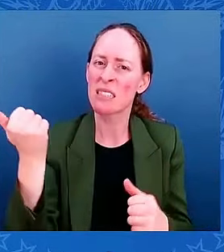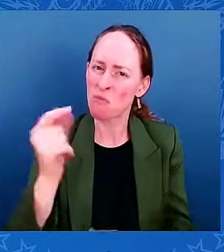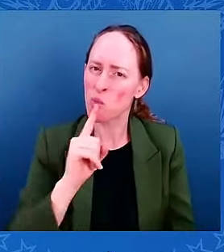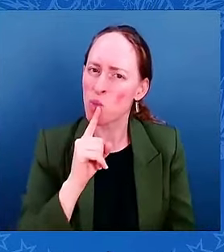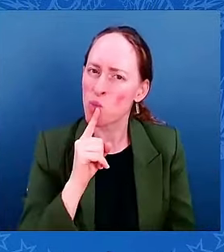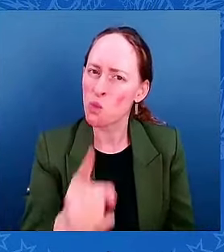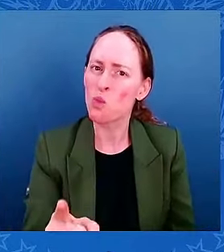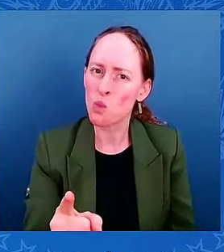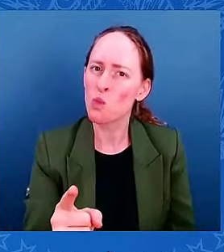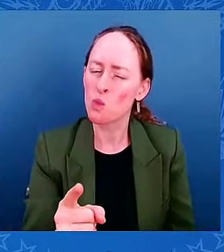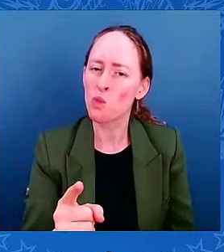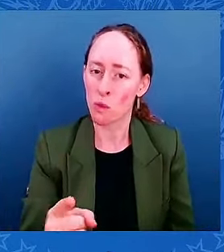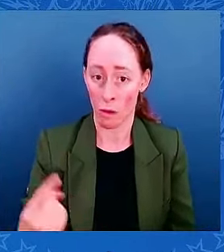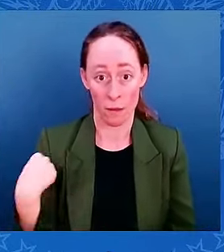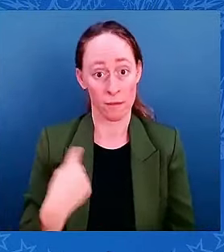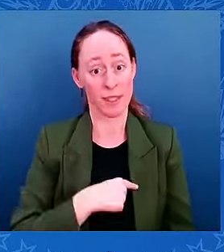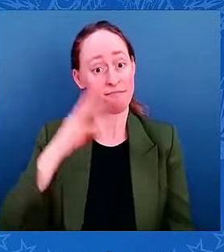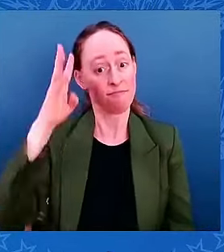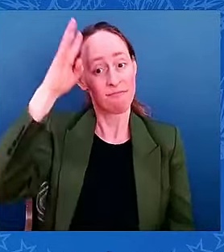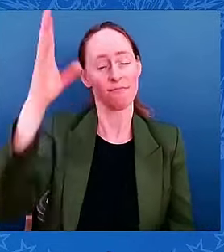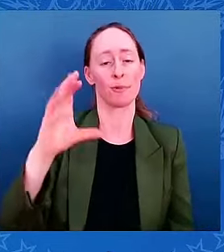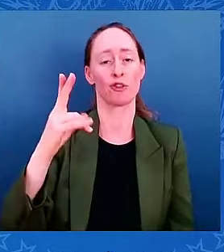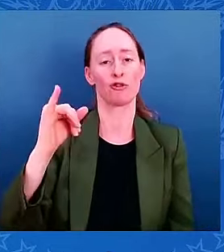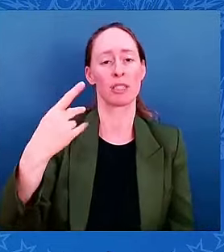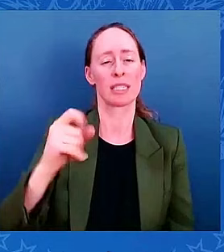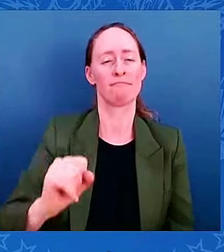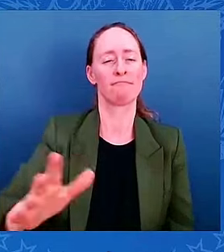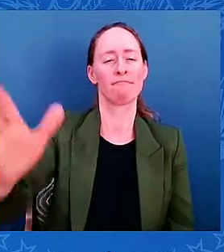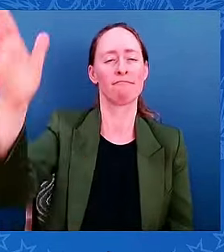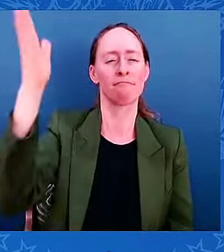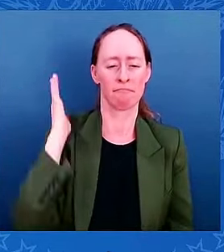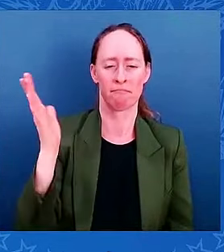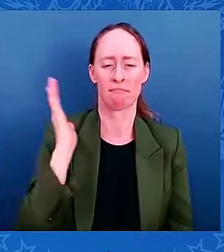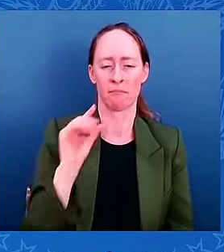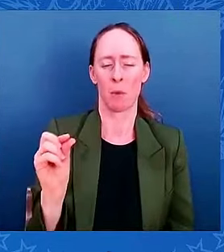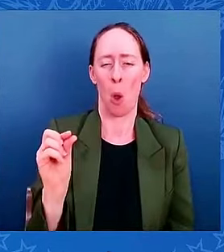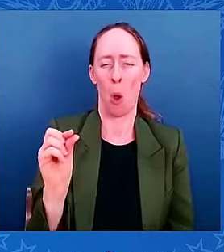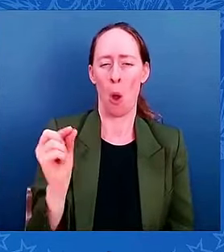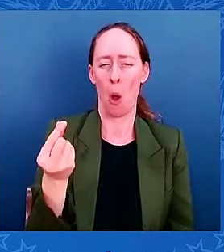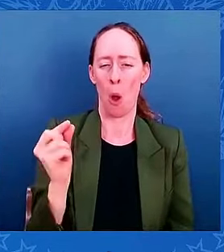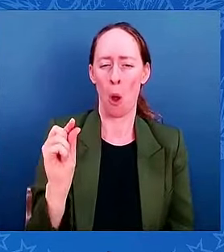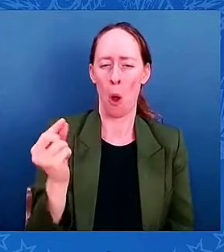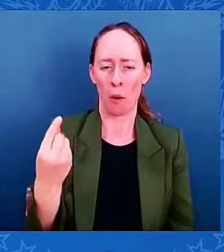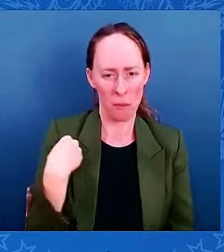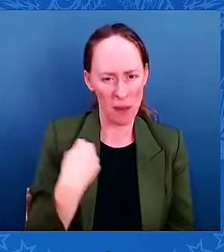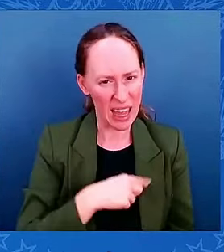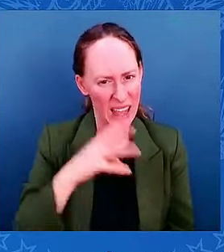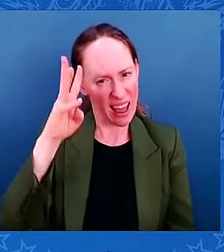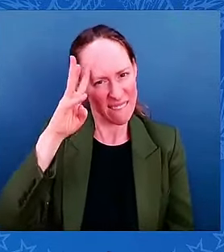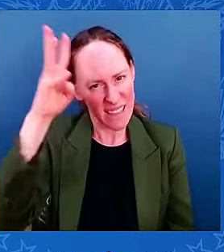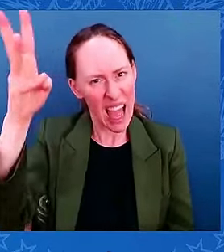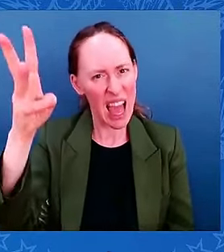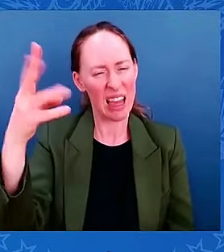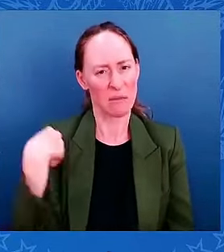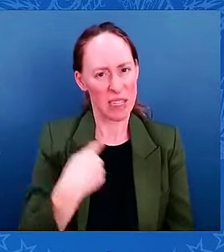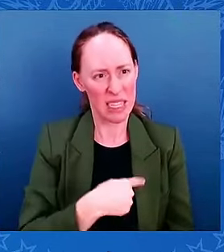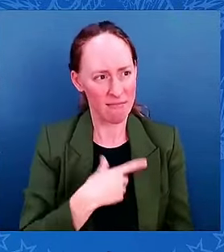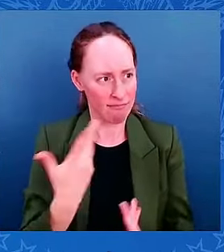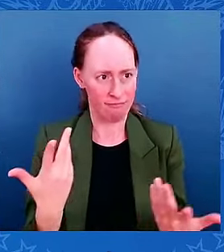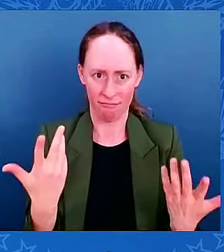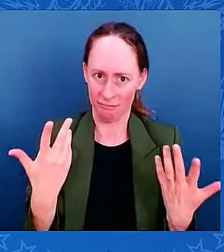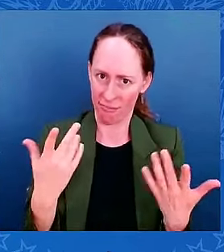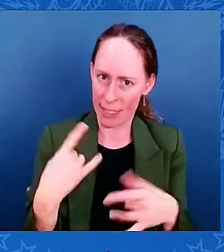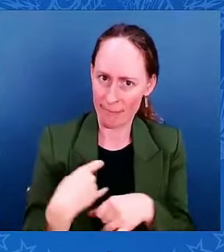finger, which we invented it. We modernized. We did all the work. And guess what? Other teams started to export